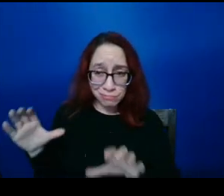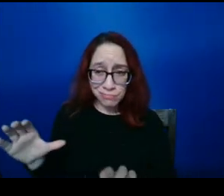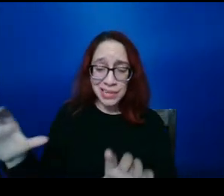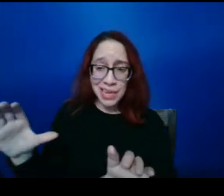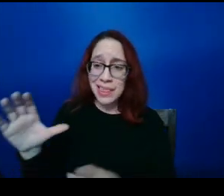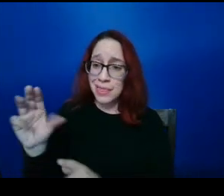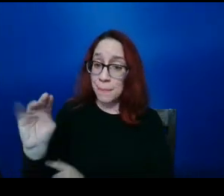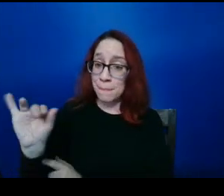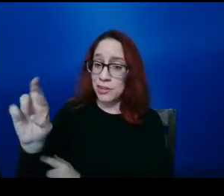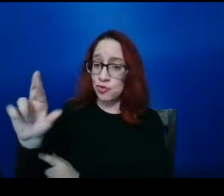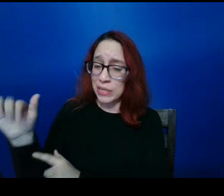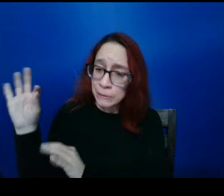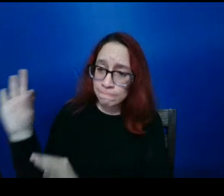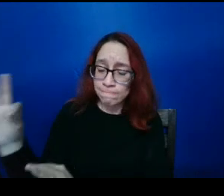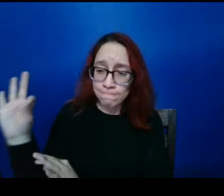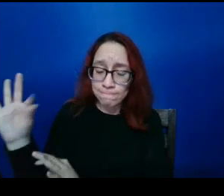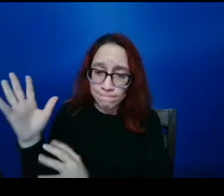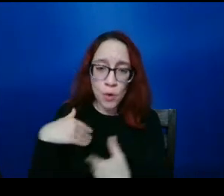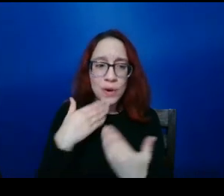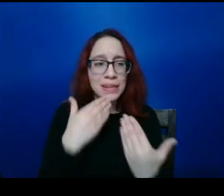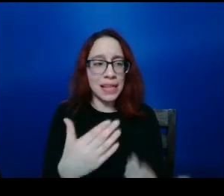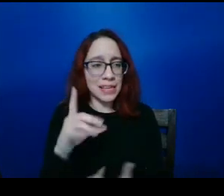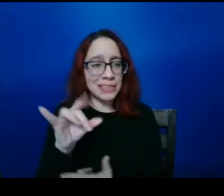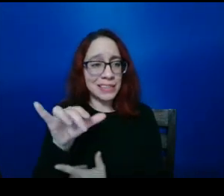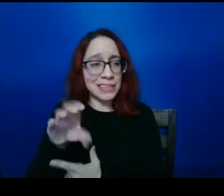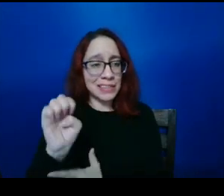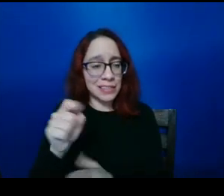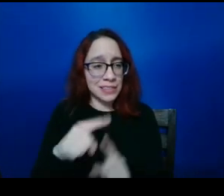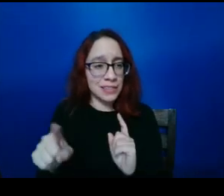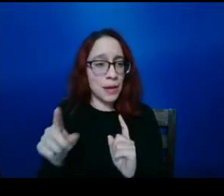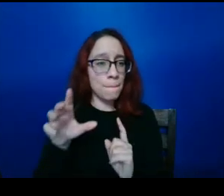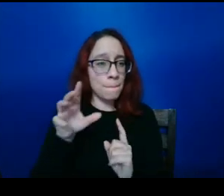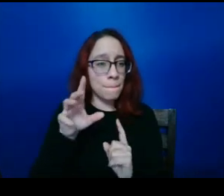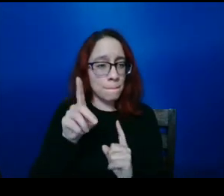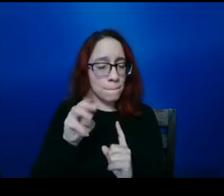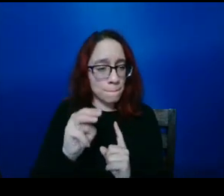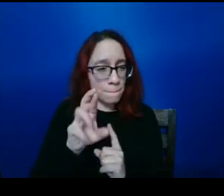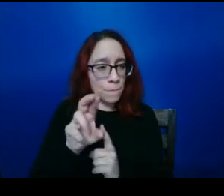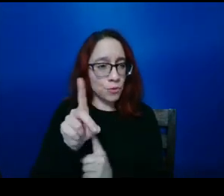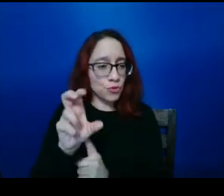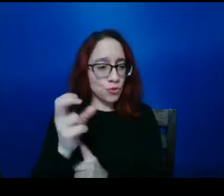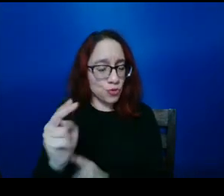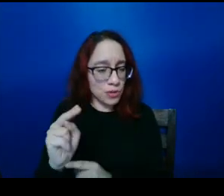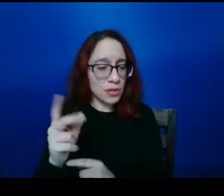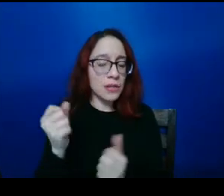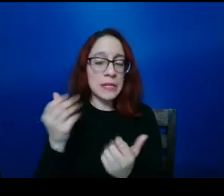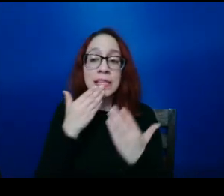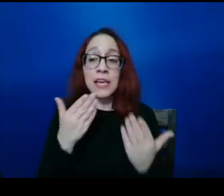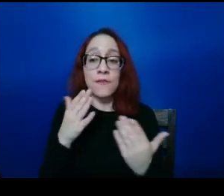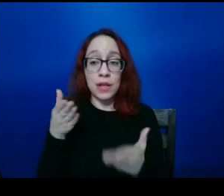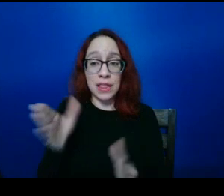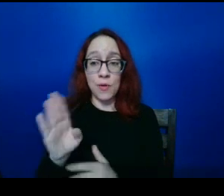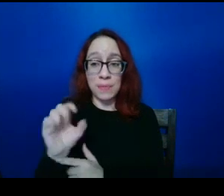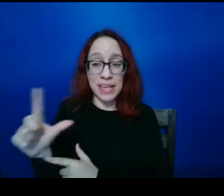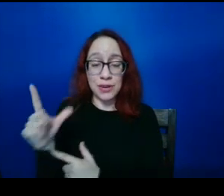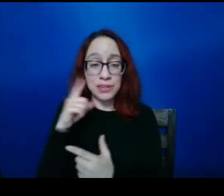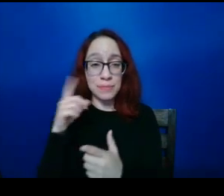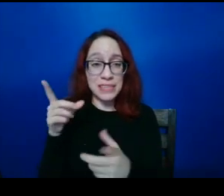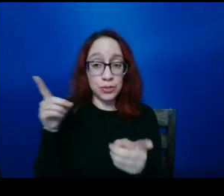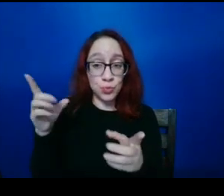ministry. And so I want to thank this diocese once again. I want to thank Mr. Duggan, Chief Giuliani, for allowing Bill to be the